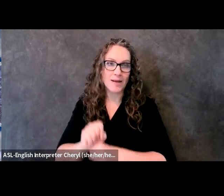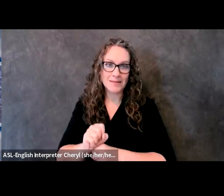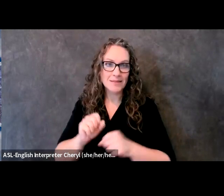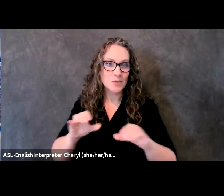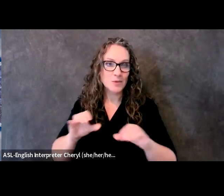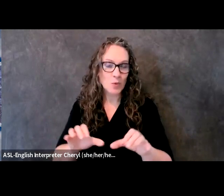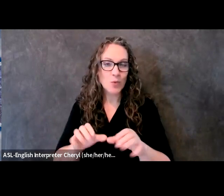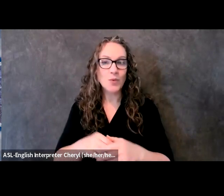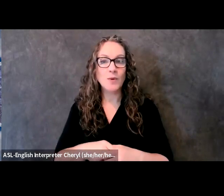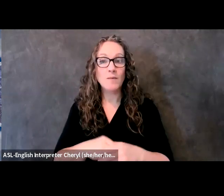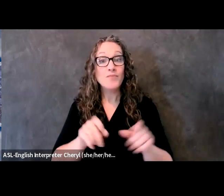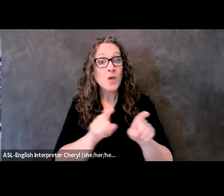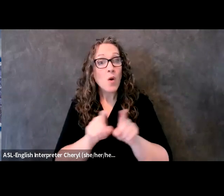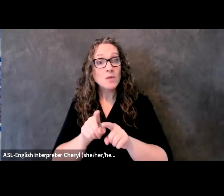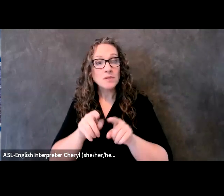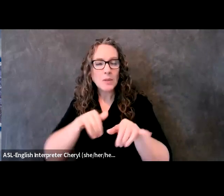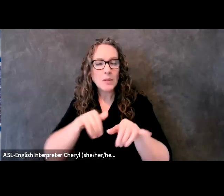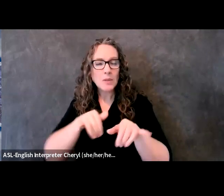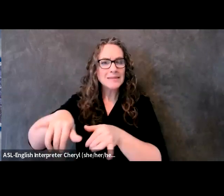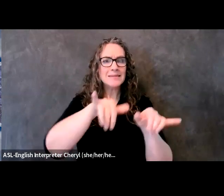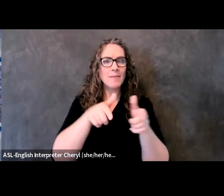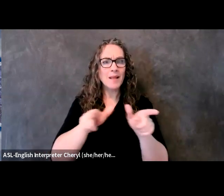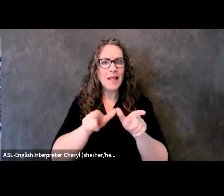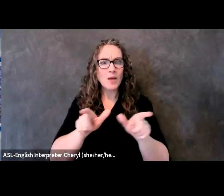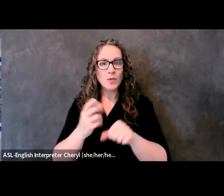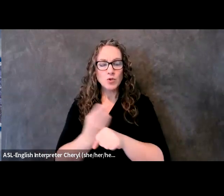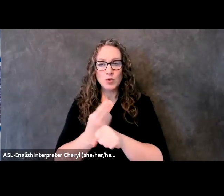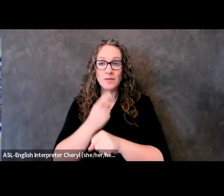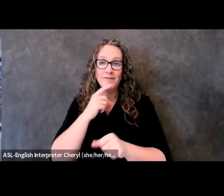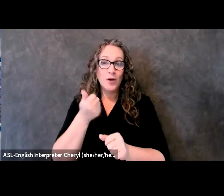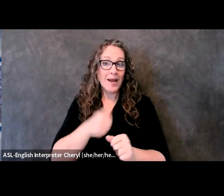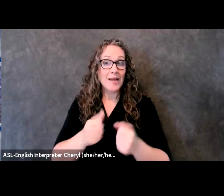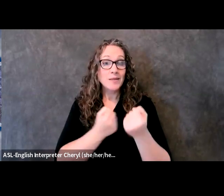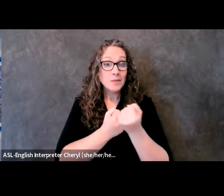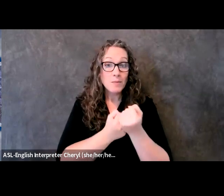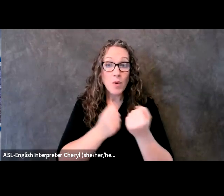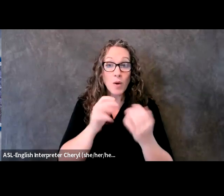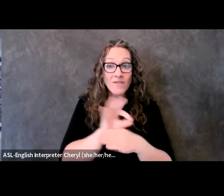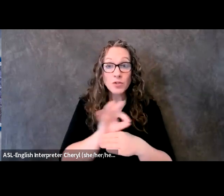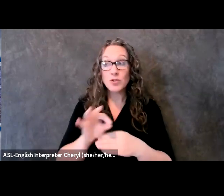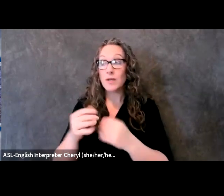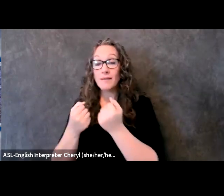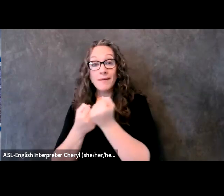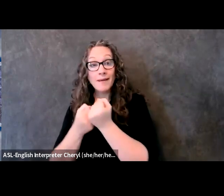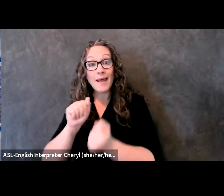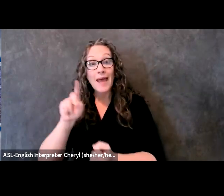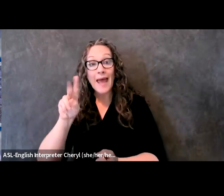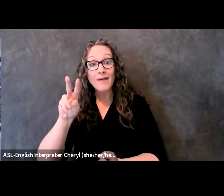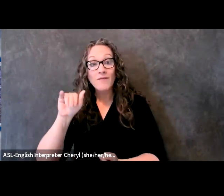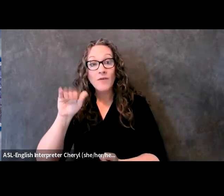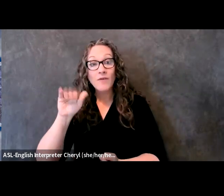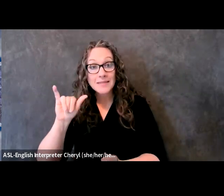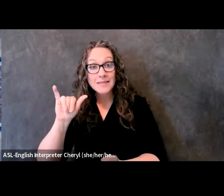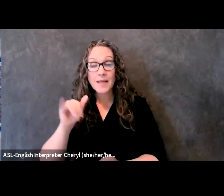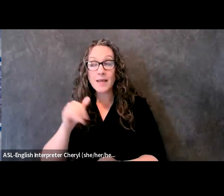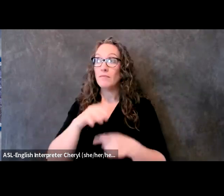also shared language across any emergency support function partners, any advocacy partners, any language, any